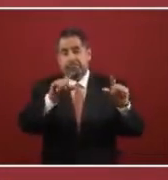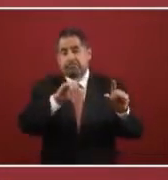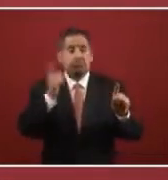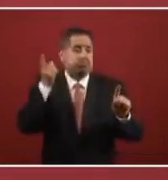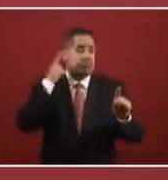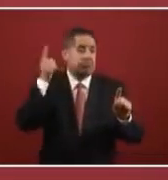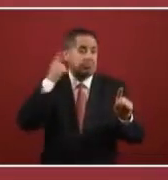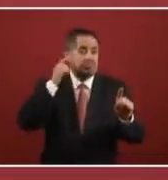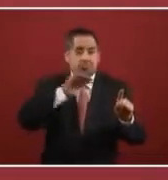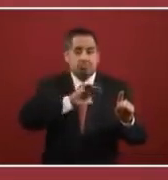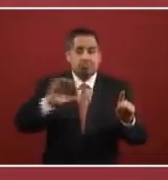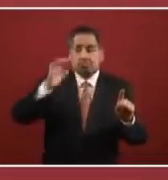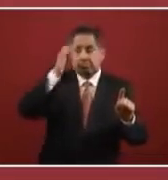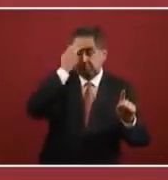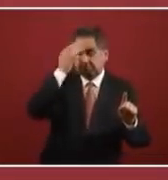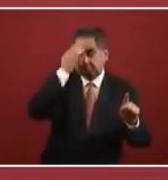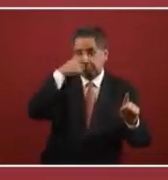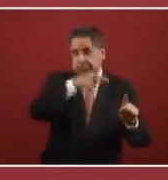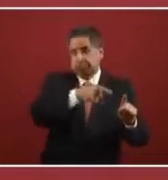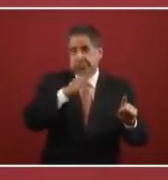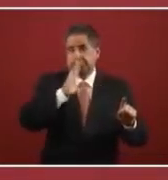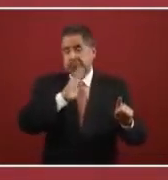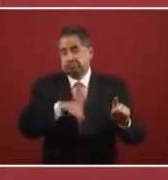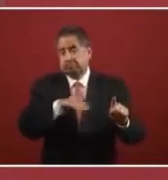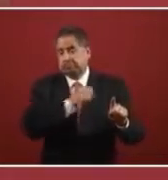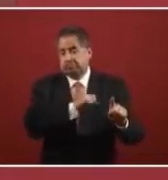o mala fama, or bad fame.